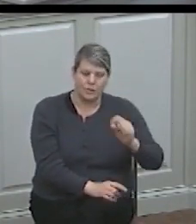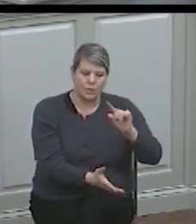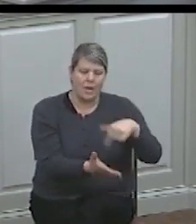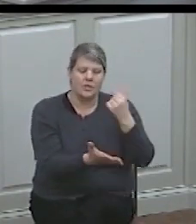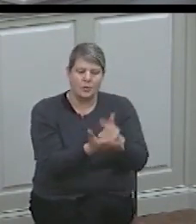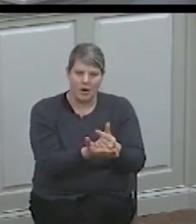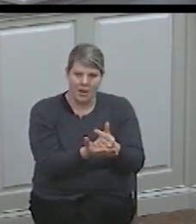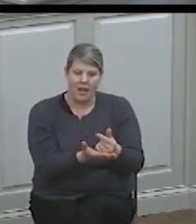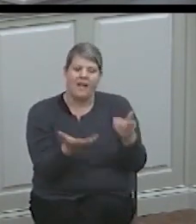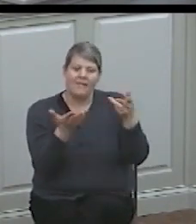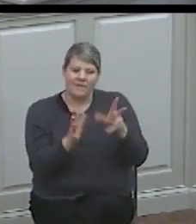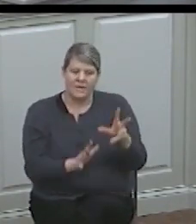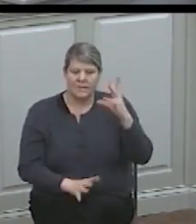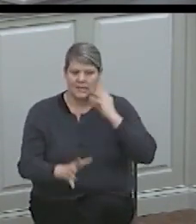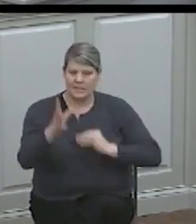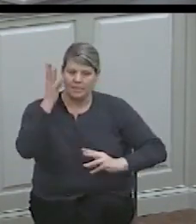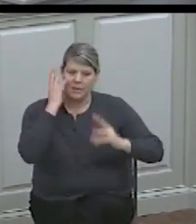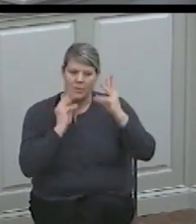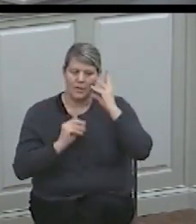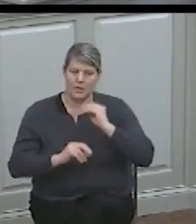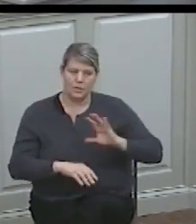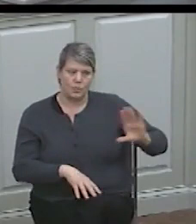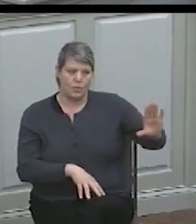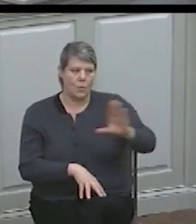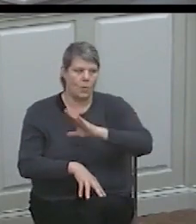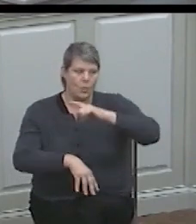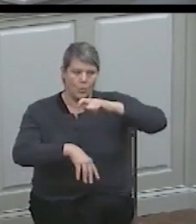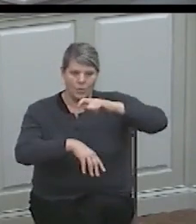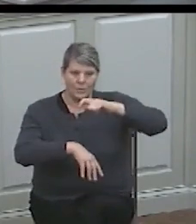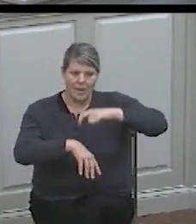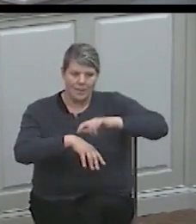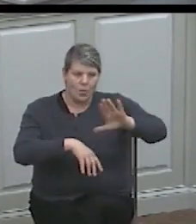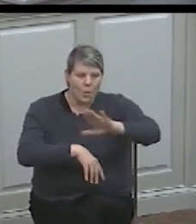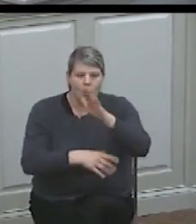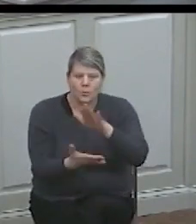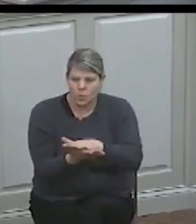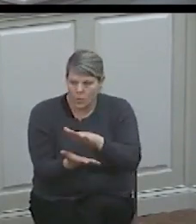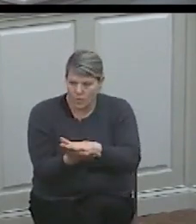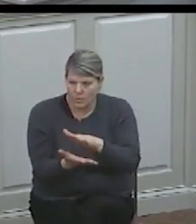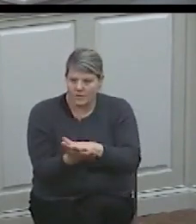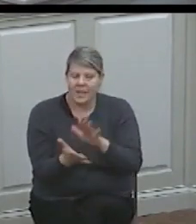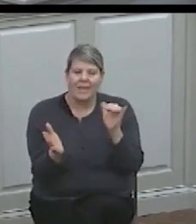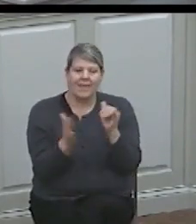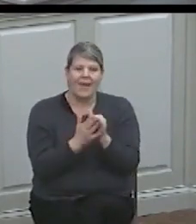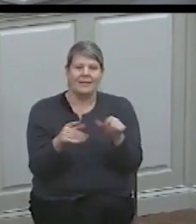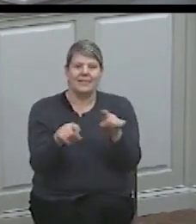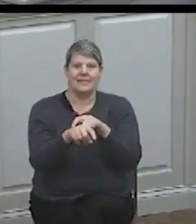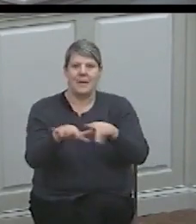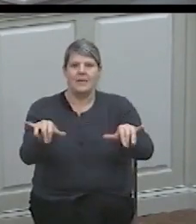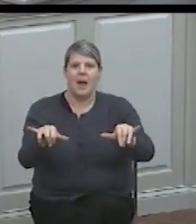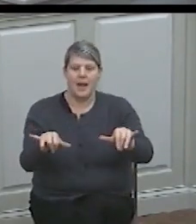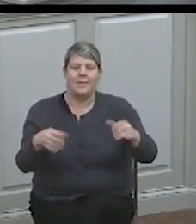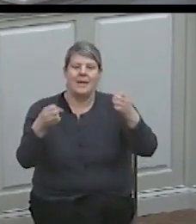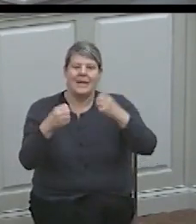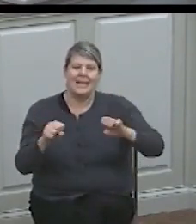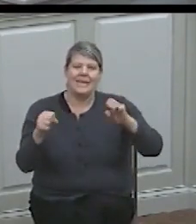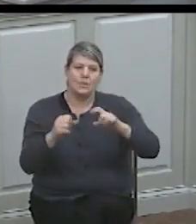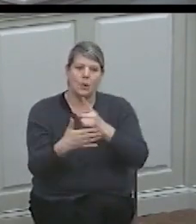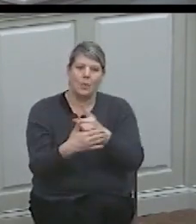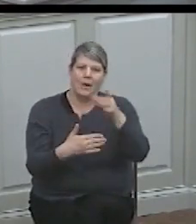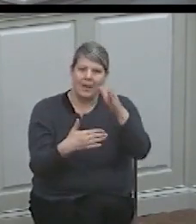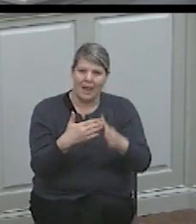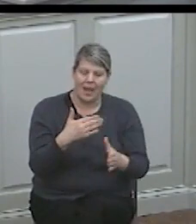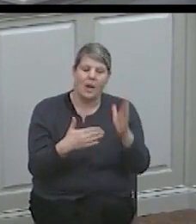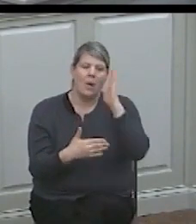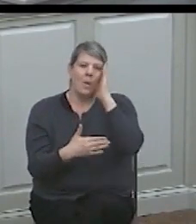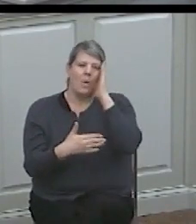the halls of your schools, who are coming back because that's Easter weekend, and they're going to give her their time to